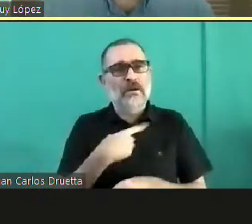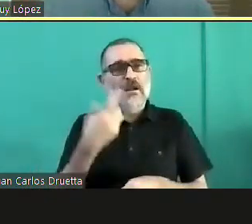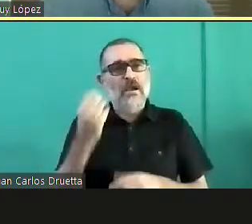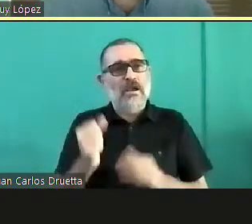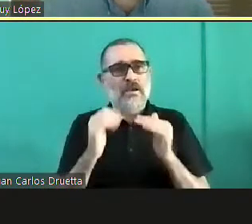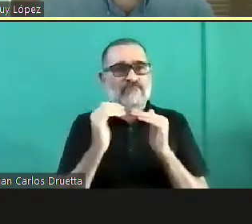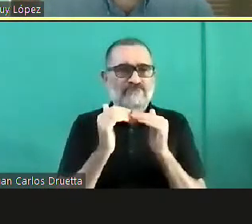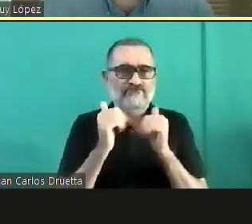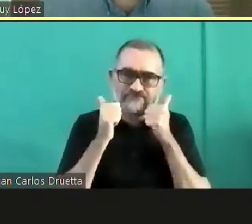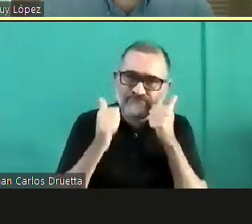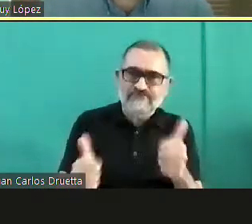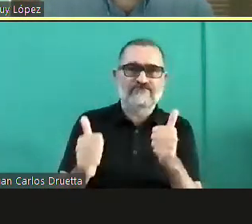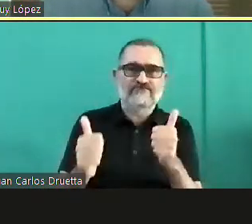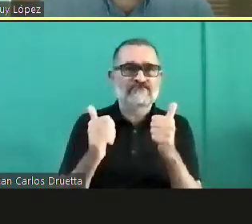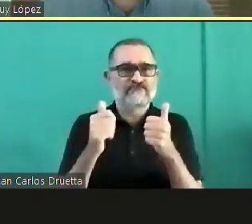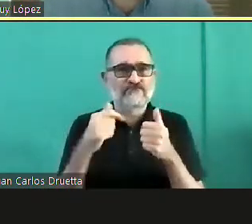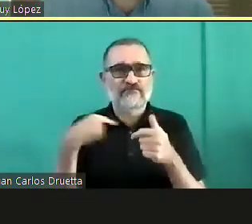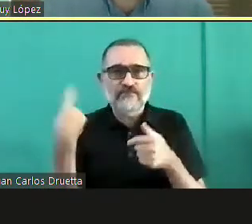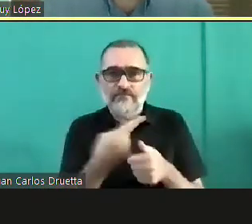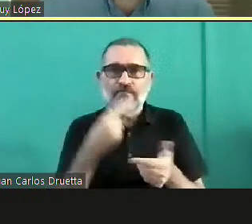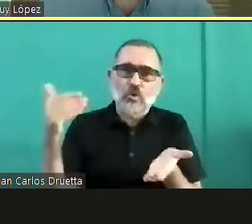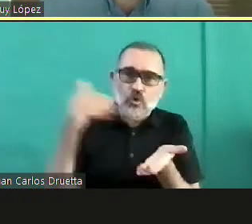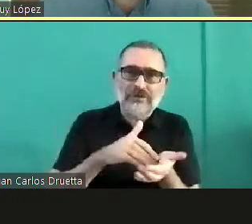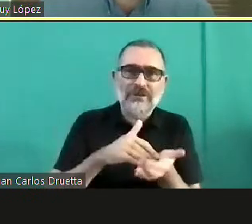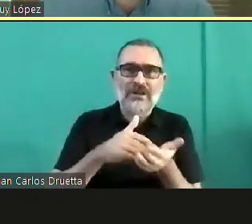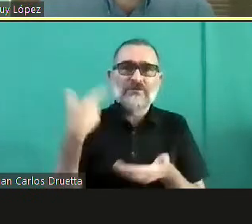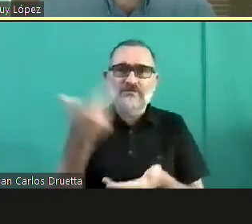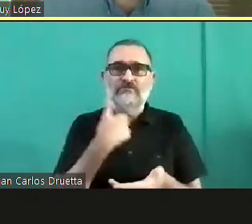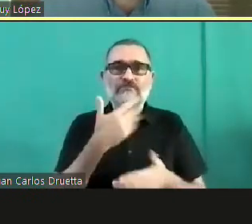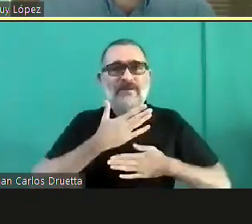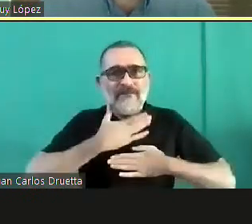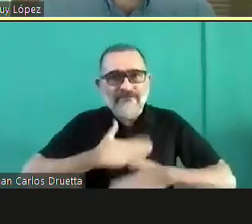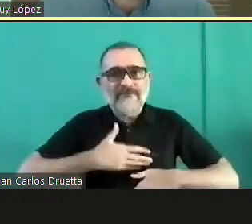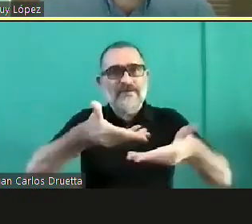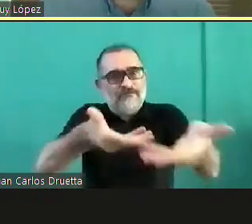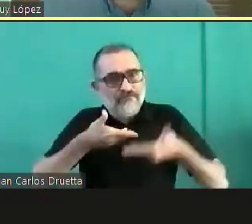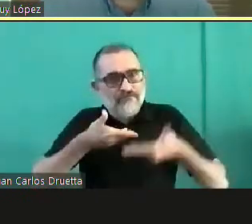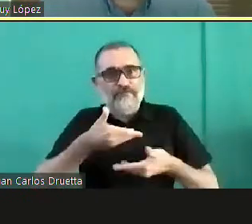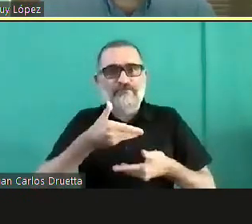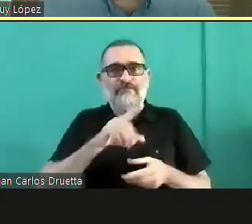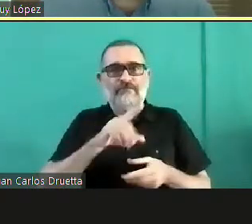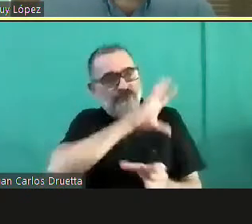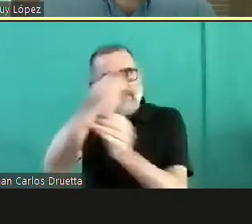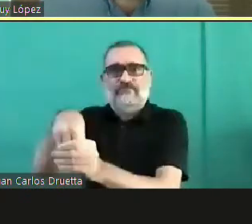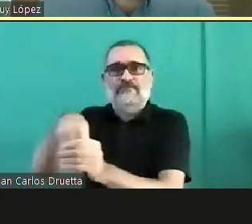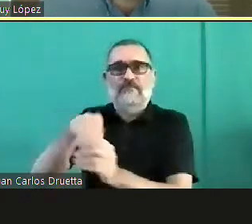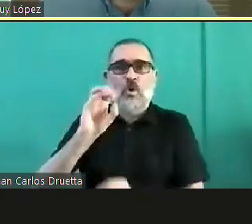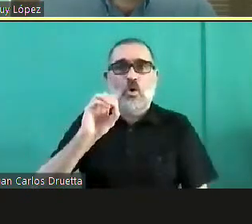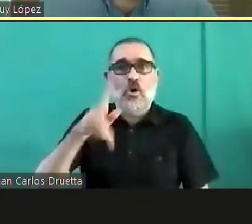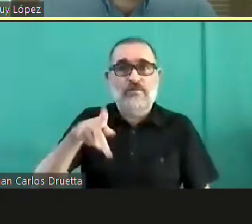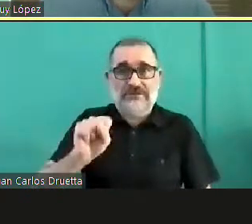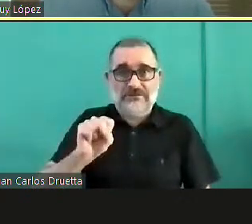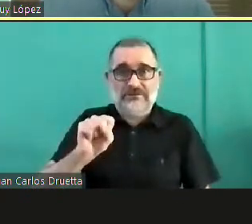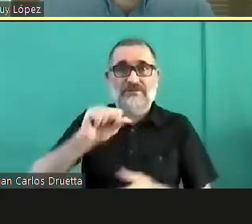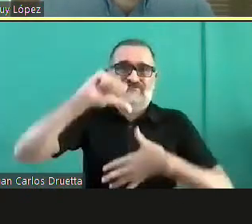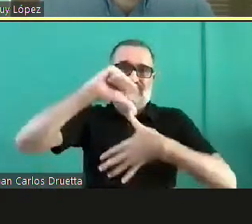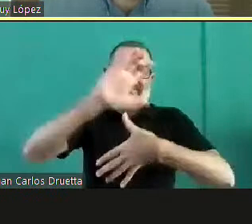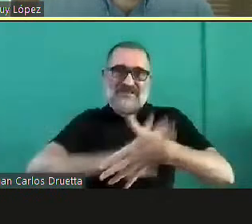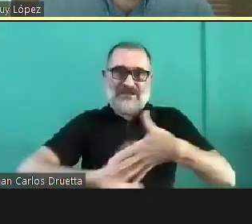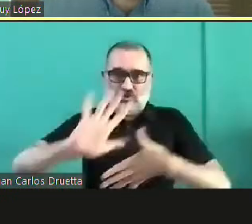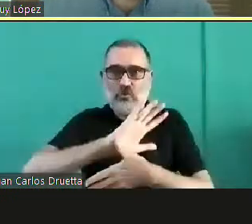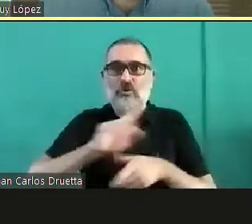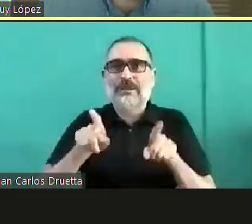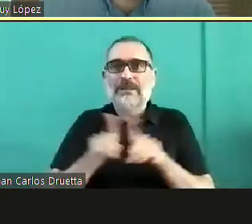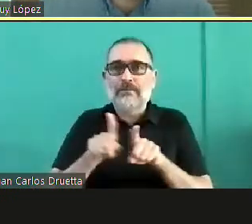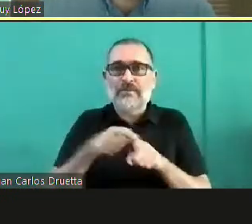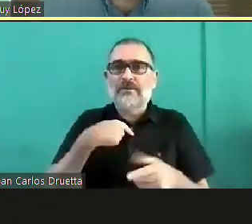were selected to serve on the global summit on food system summit